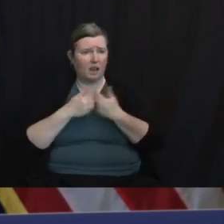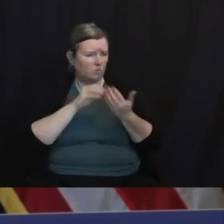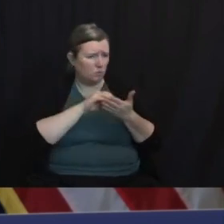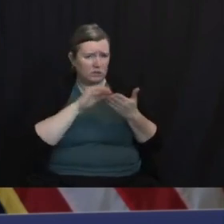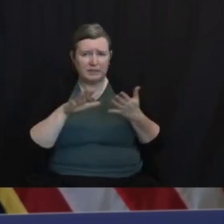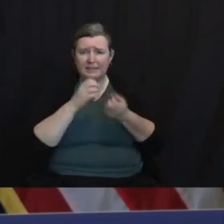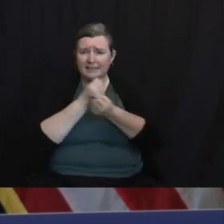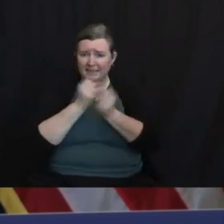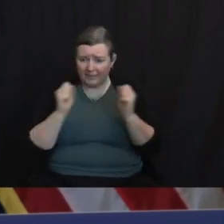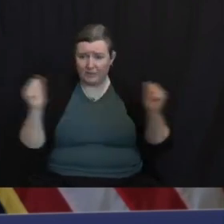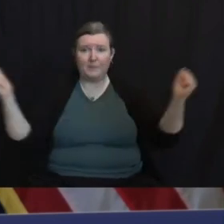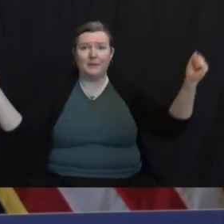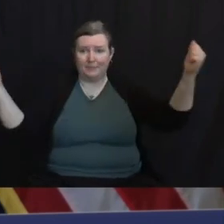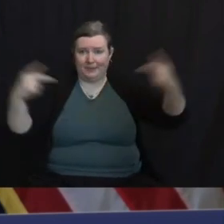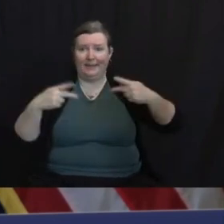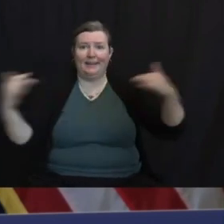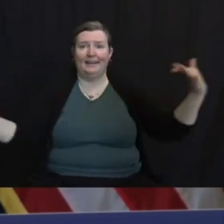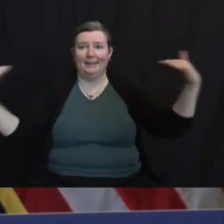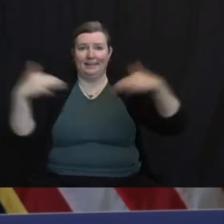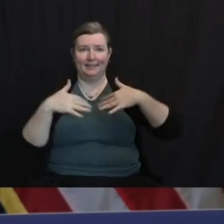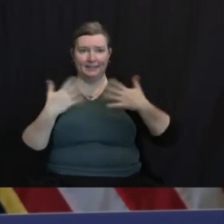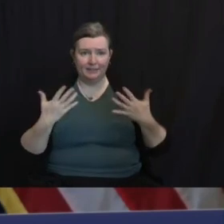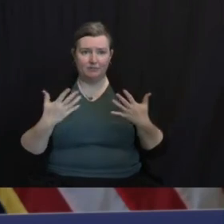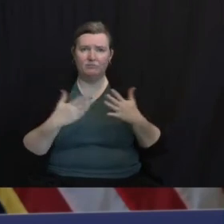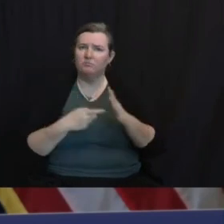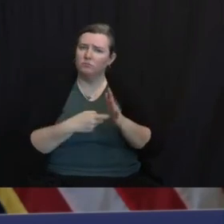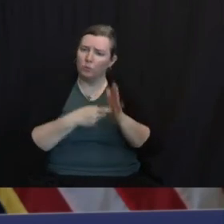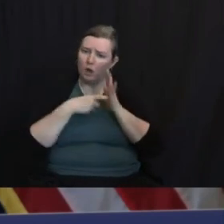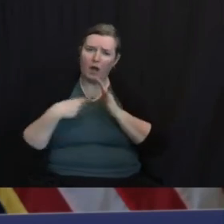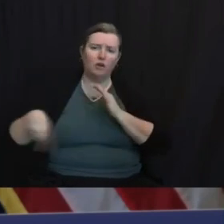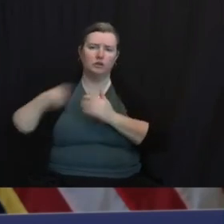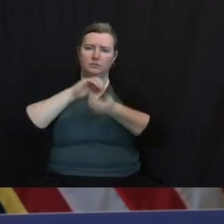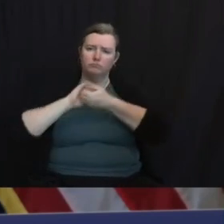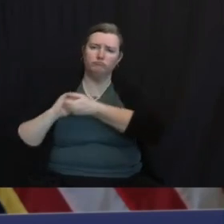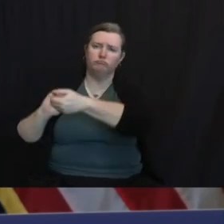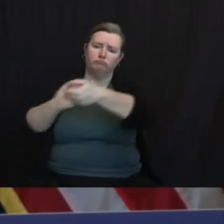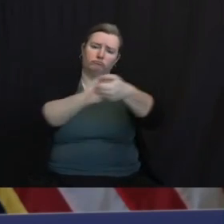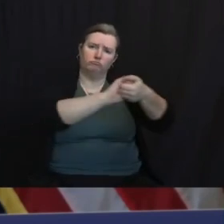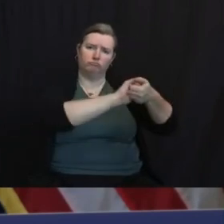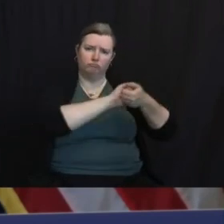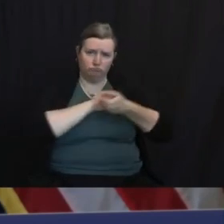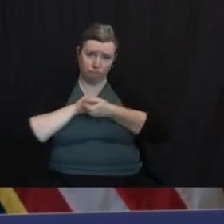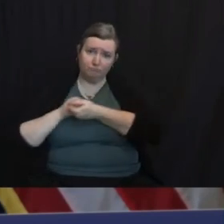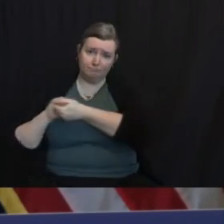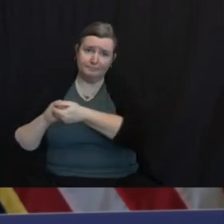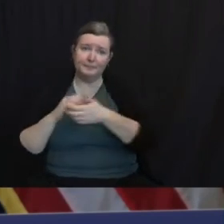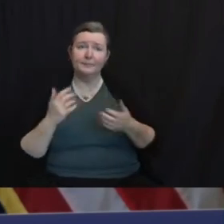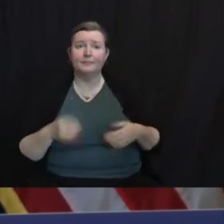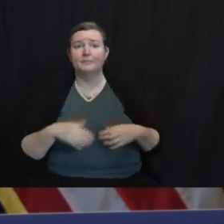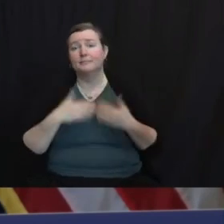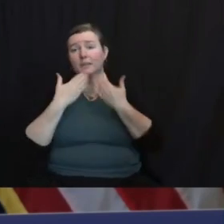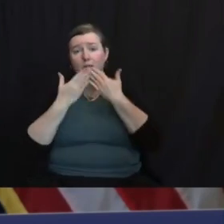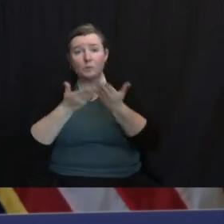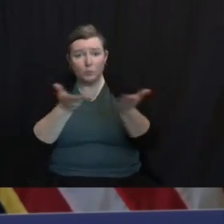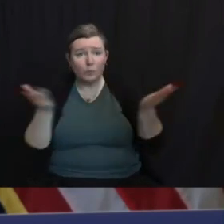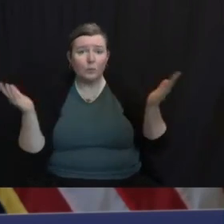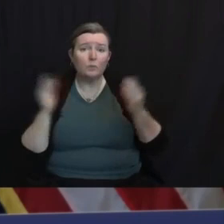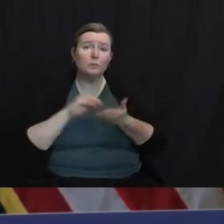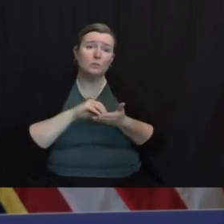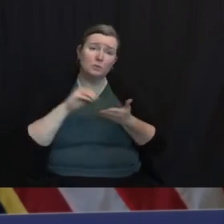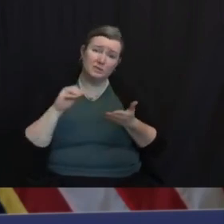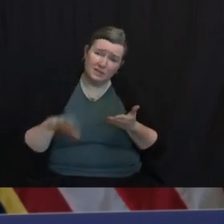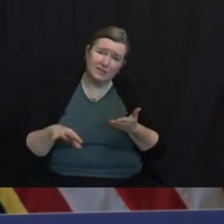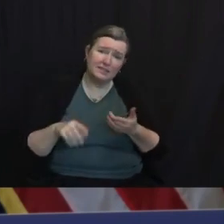not be possible without your partnership. I also want to thank you, our students, for your